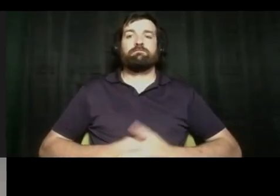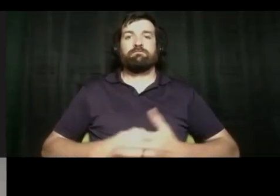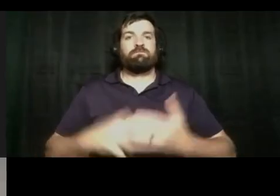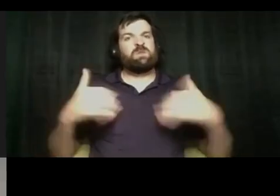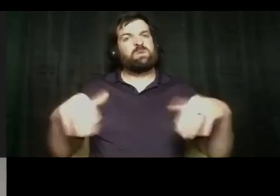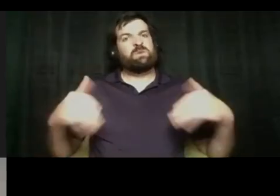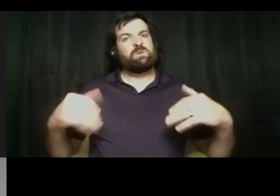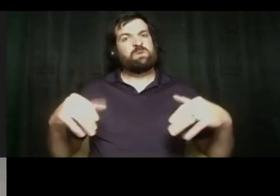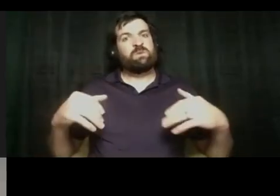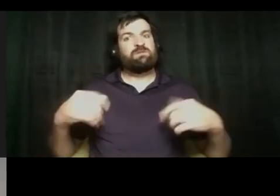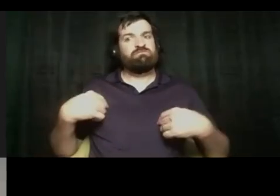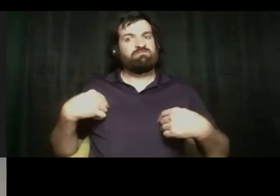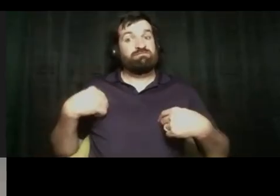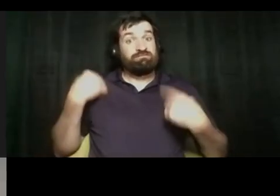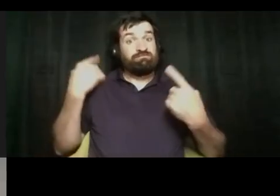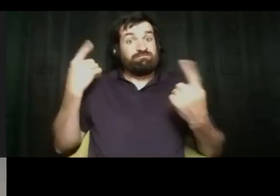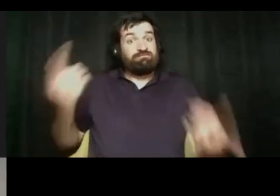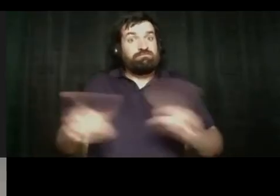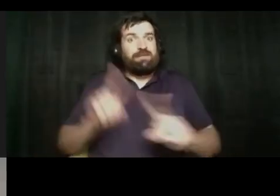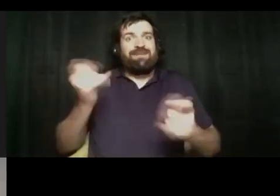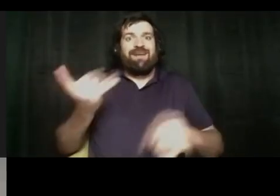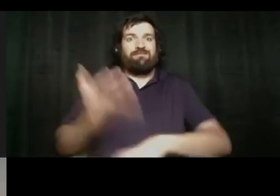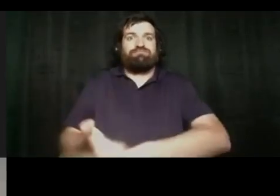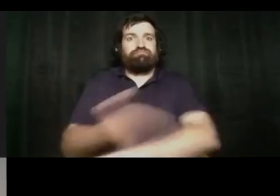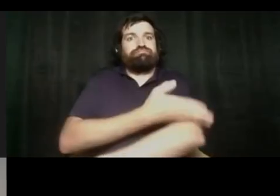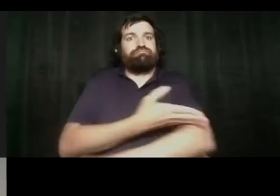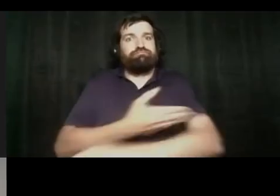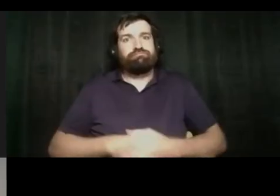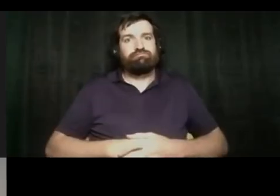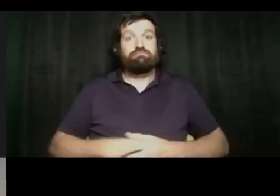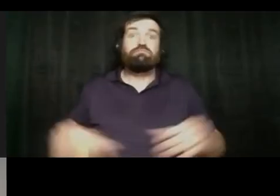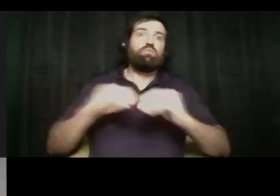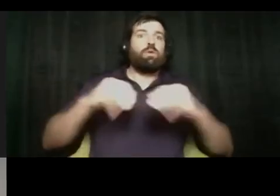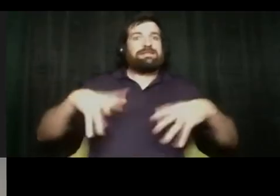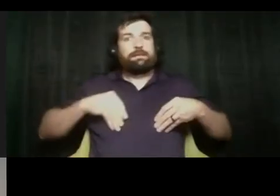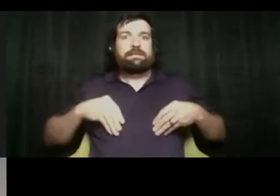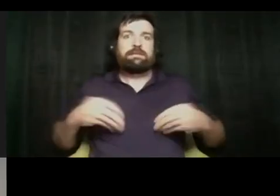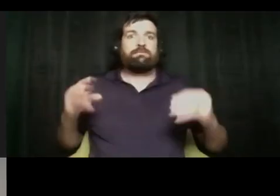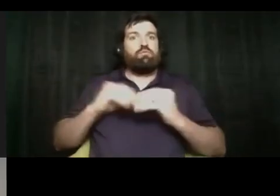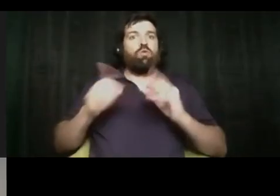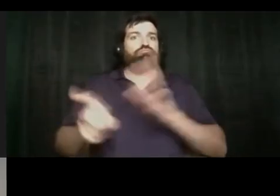phenomenon that has always existed, but I think now it's even more so, more accepted, more mainstream.